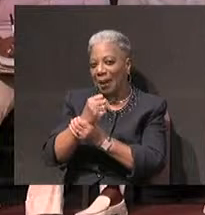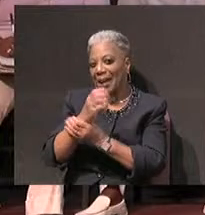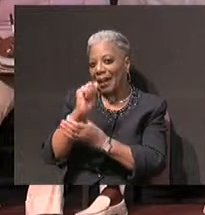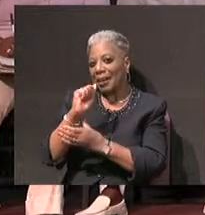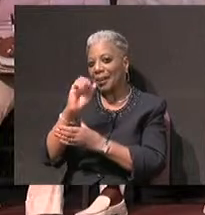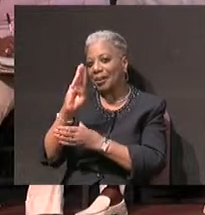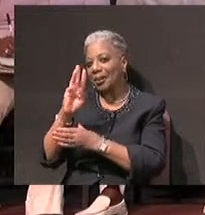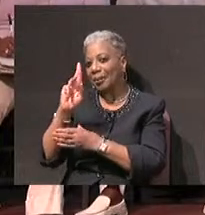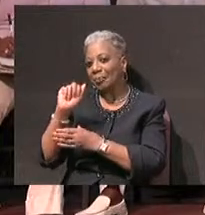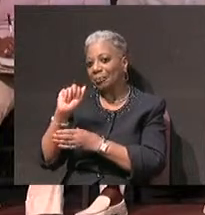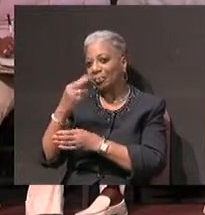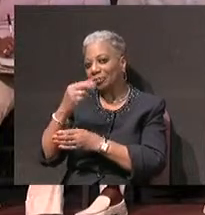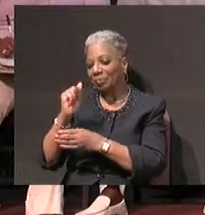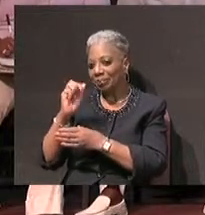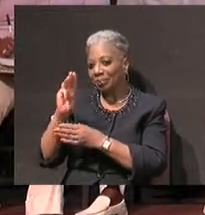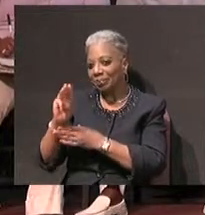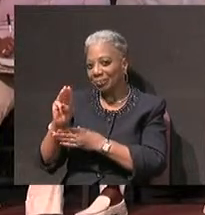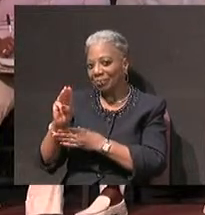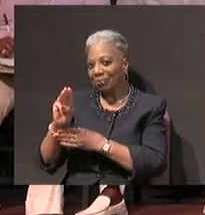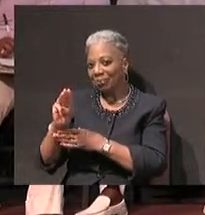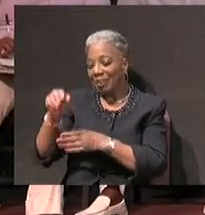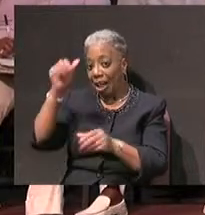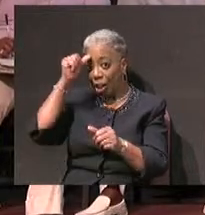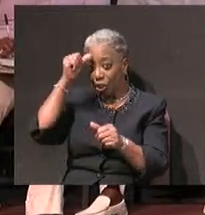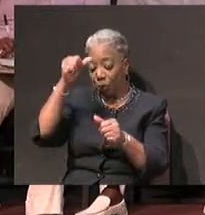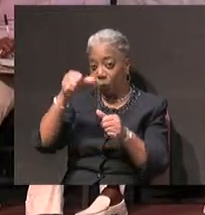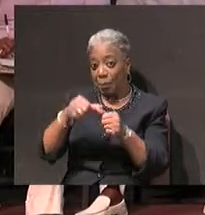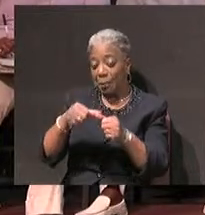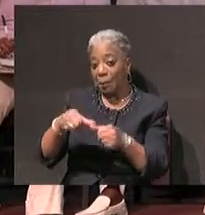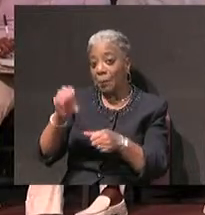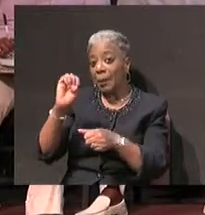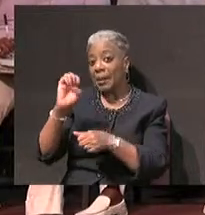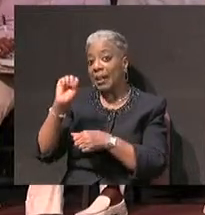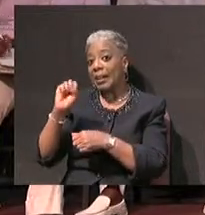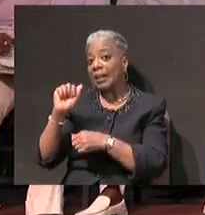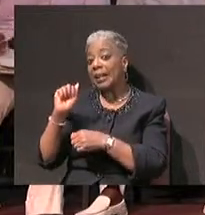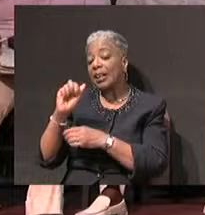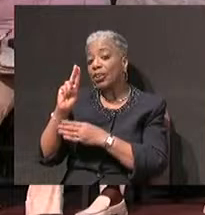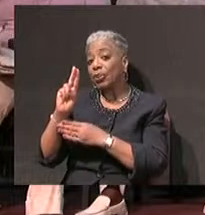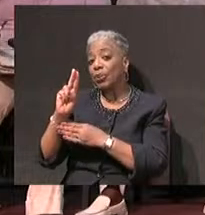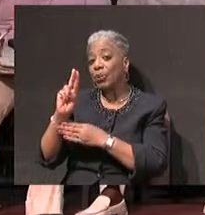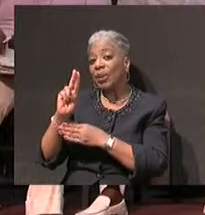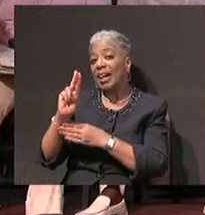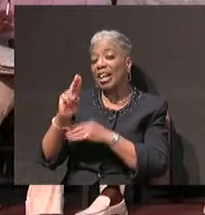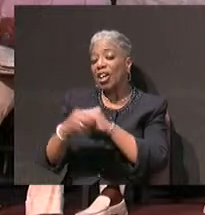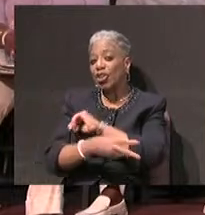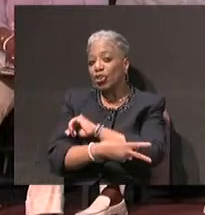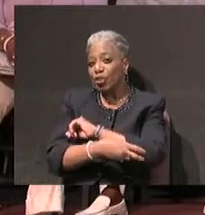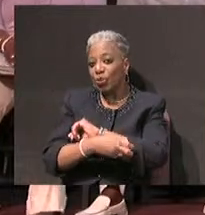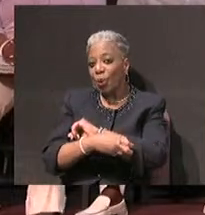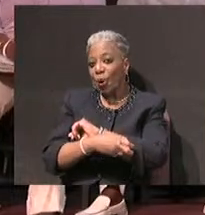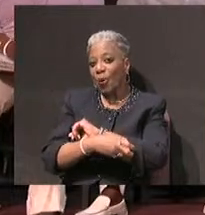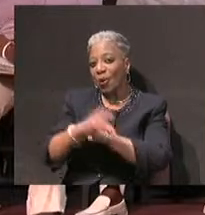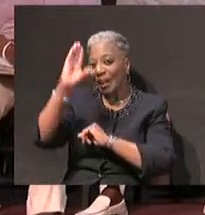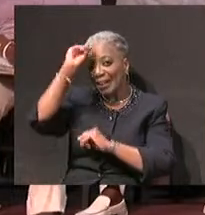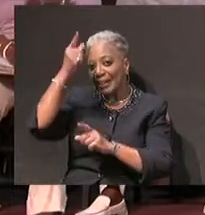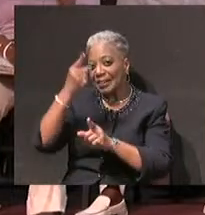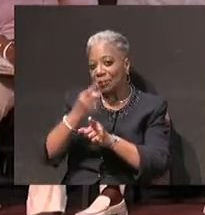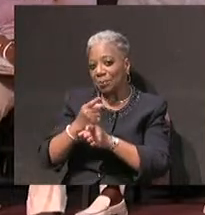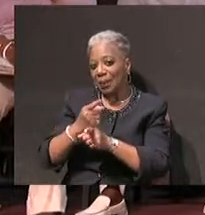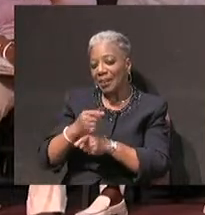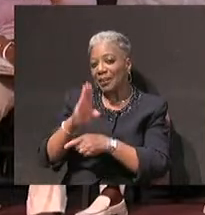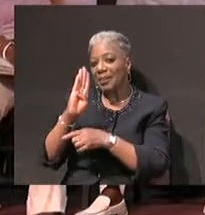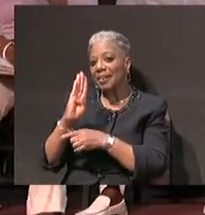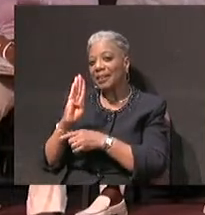Deceived his father, stole his brother's birthright, leaves, runs away, comes to a place called